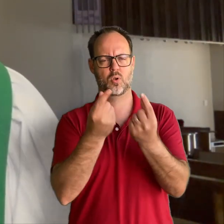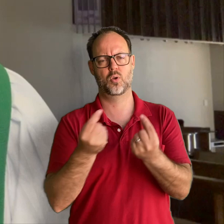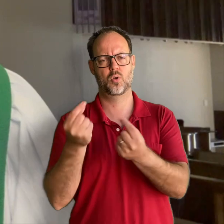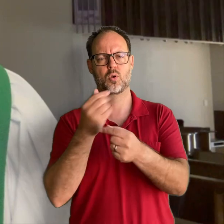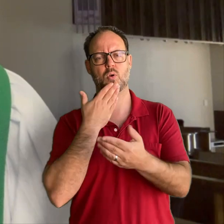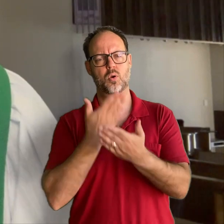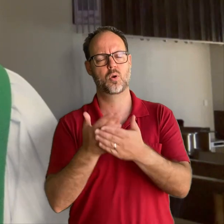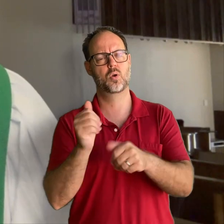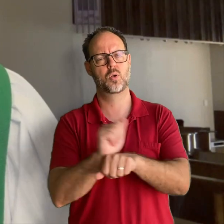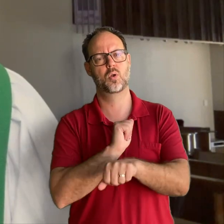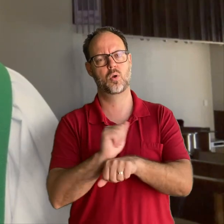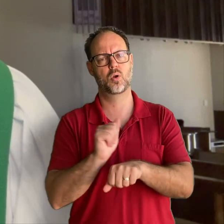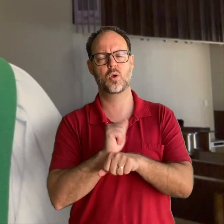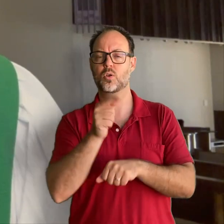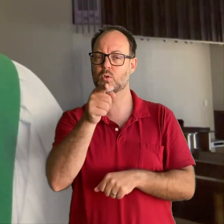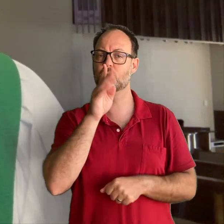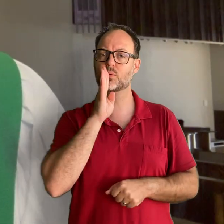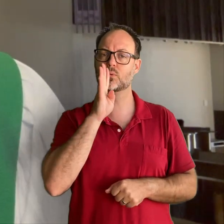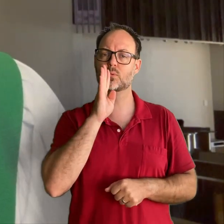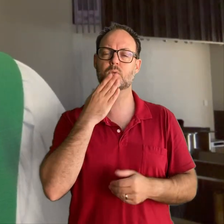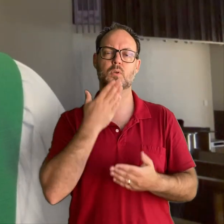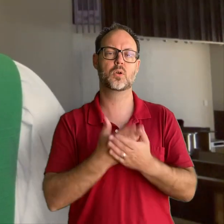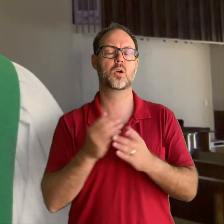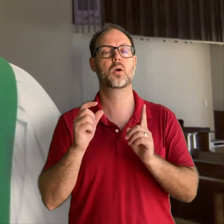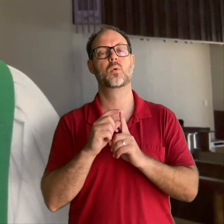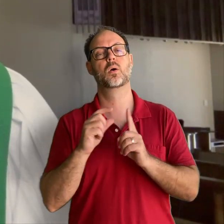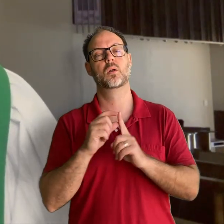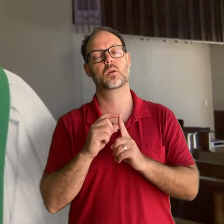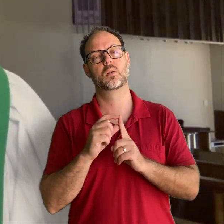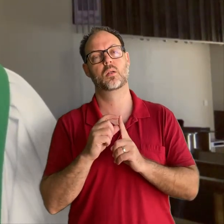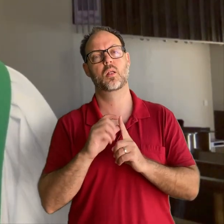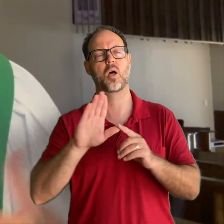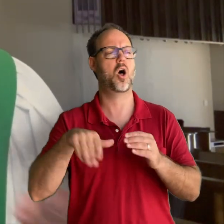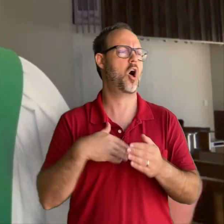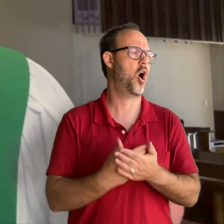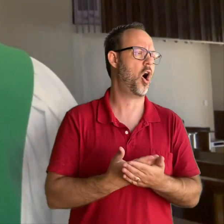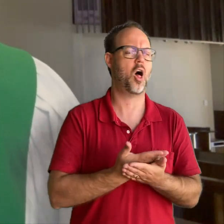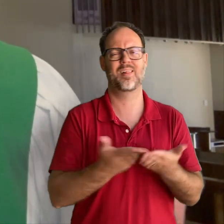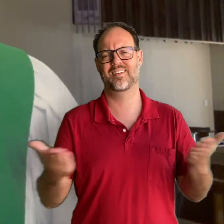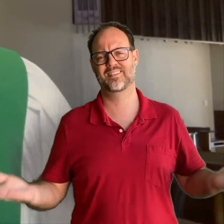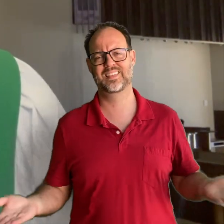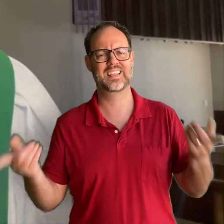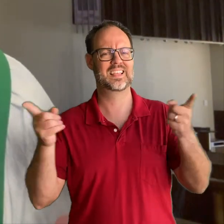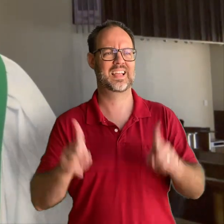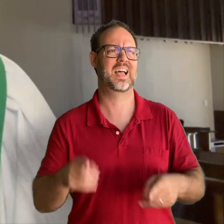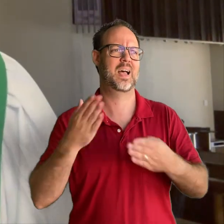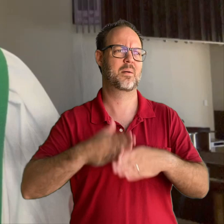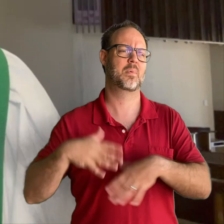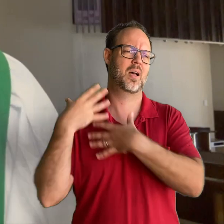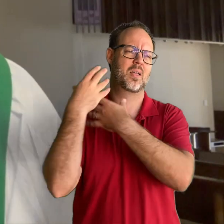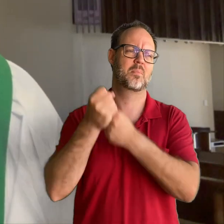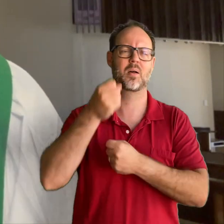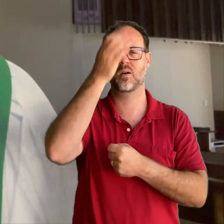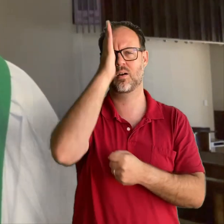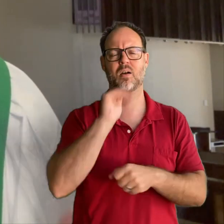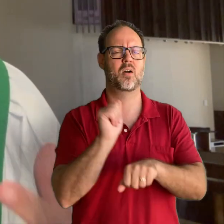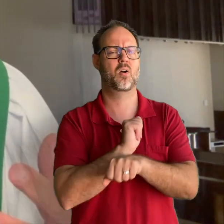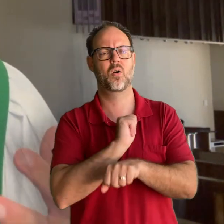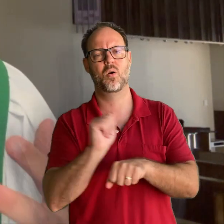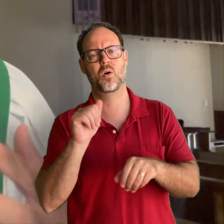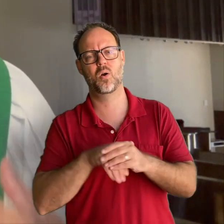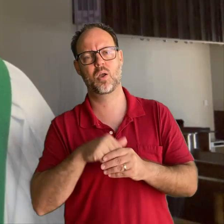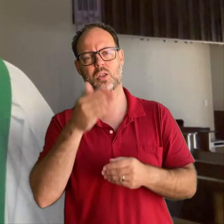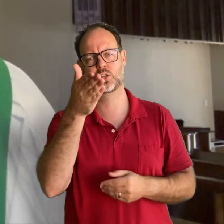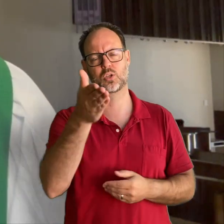good works. You speak good words. All of this is accomplished by the power of God at